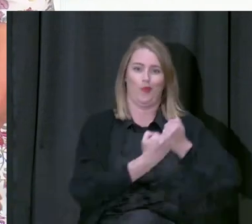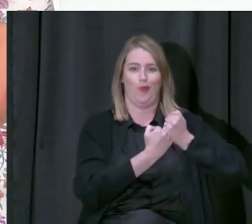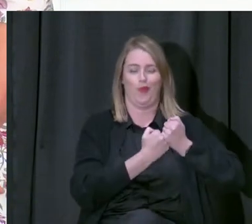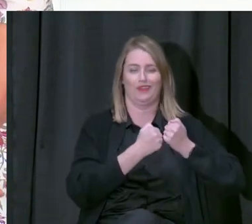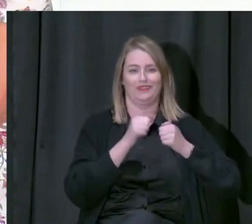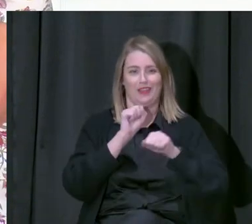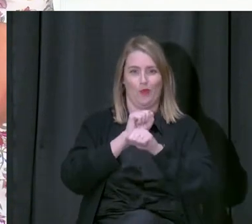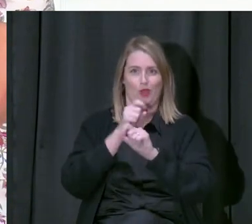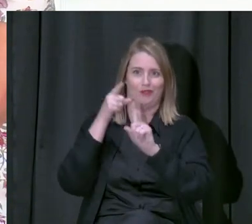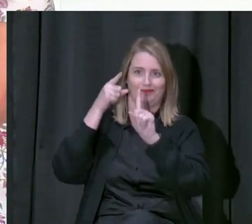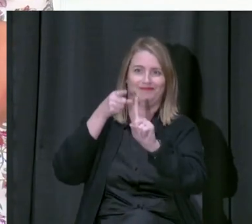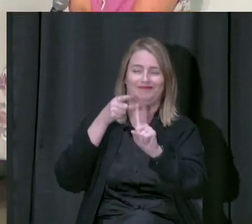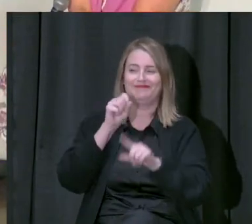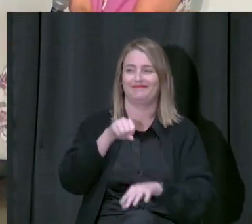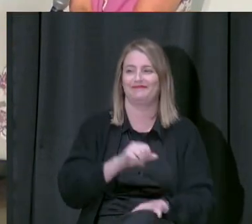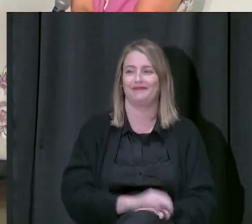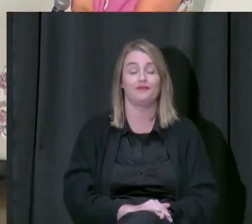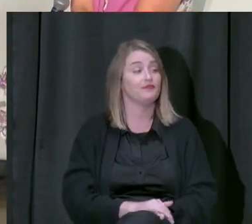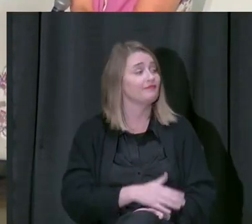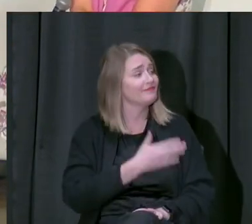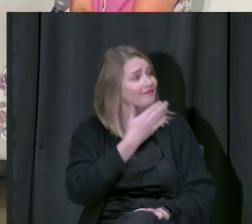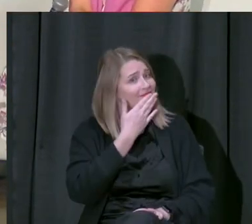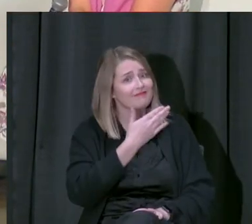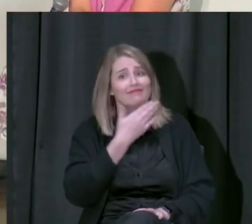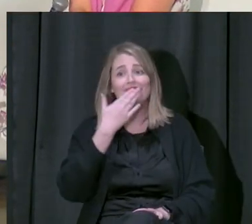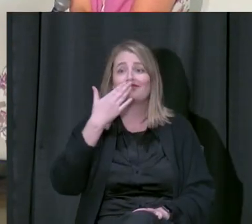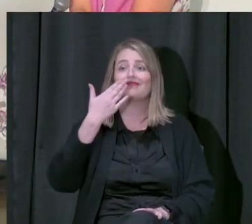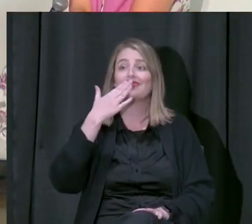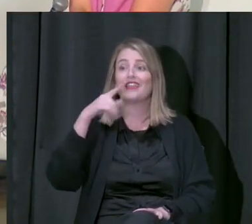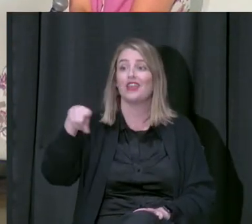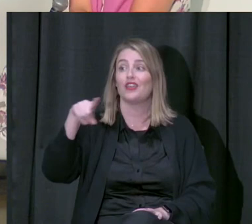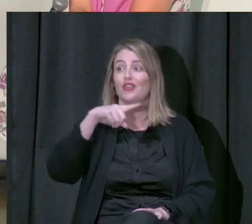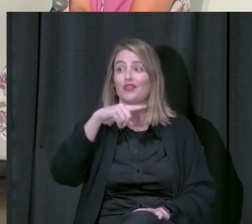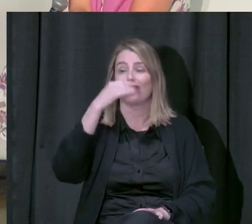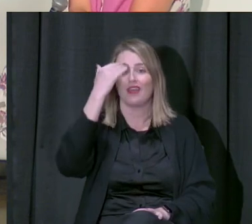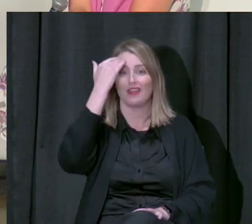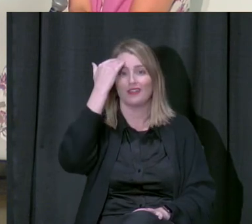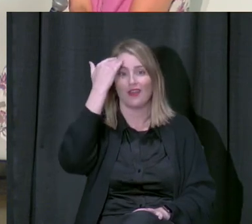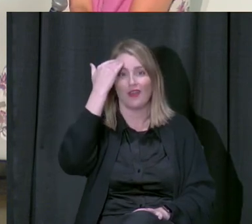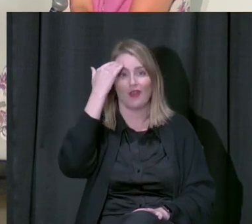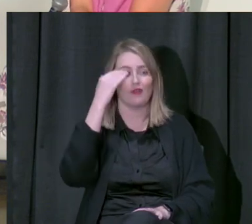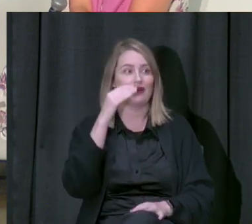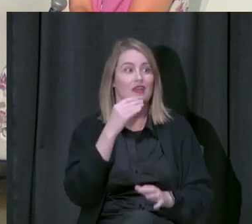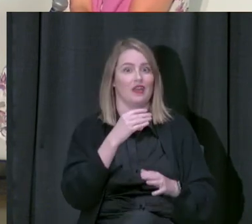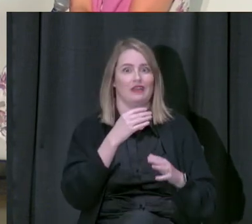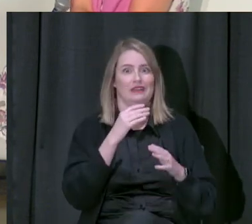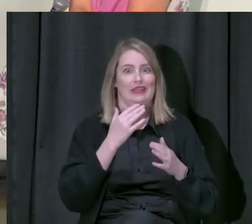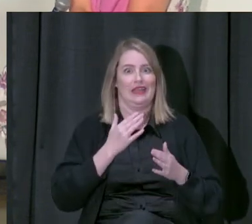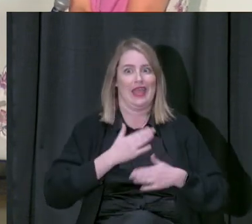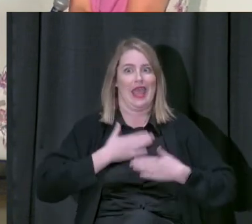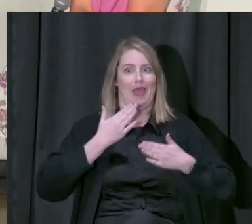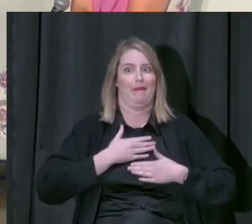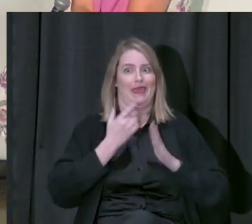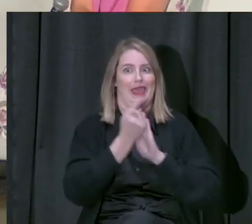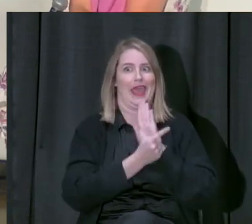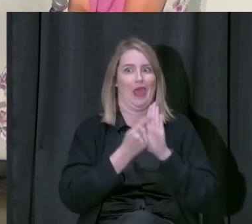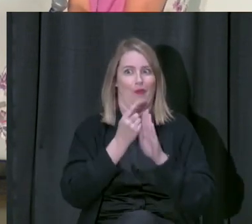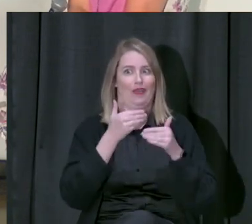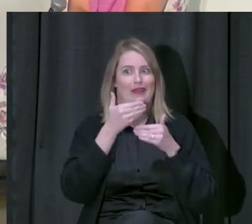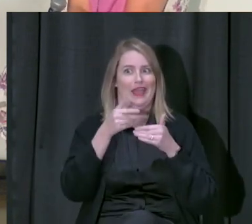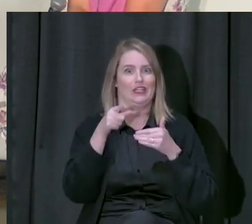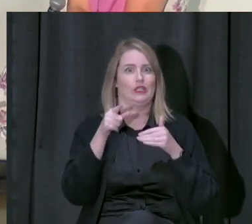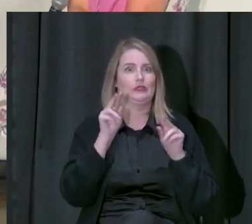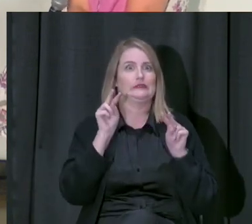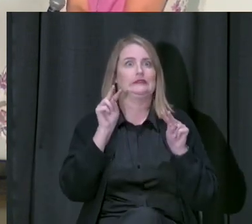So, yeah. We want to thank everyone. We know we're the only ones standing between you and finding a happy hour. We've been speaking with Monica Goel,